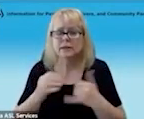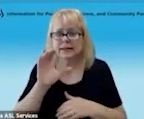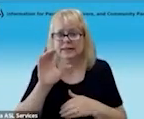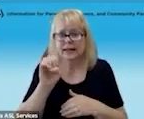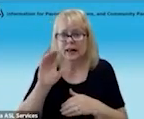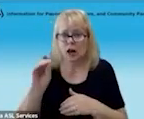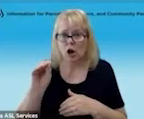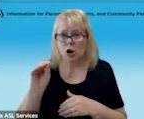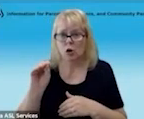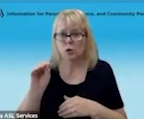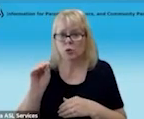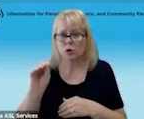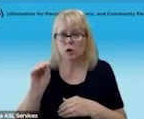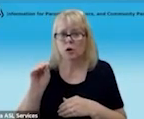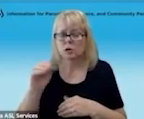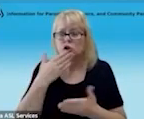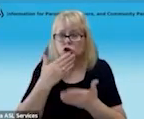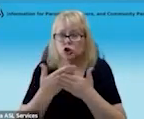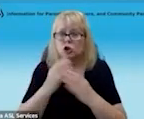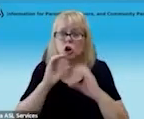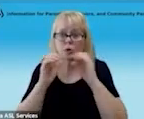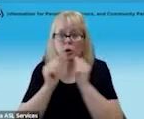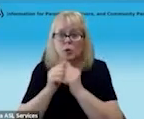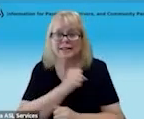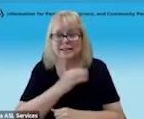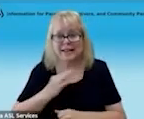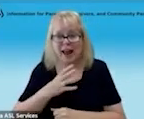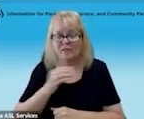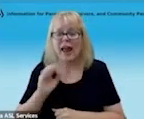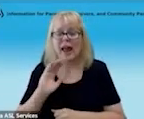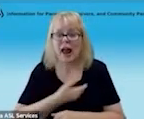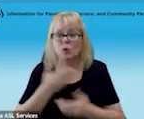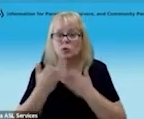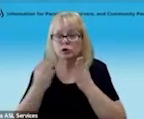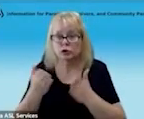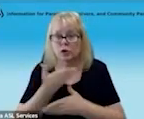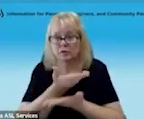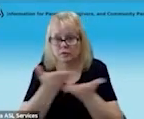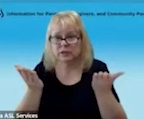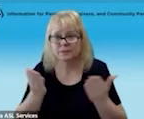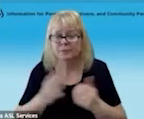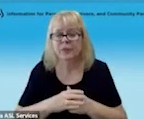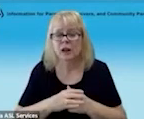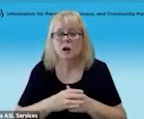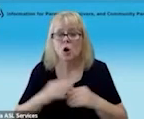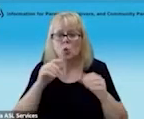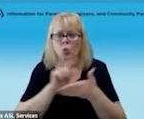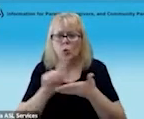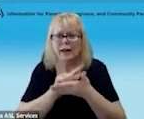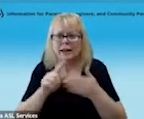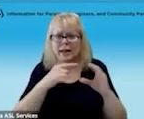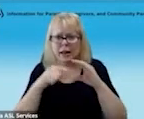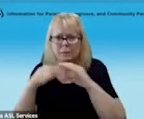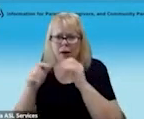did 4 Anchorage Native News special editions. Our president and CEO has been very intentional during this time